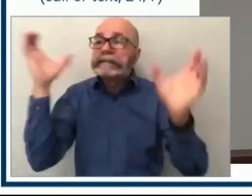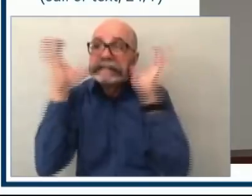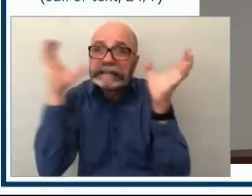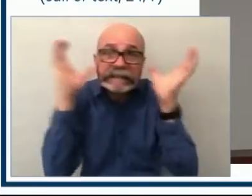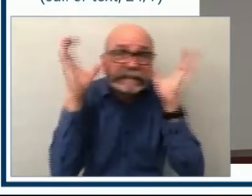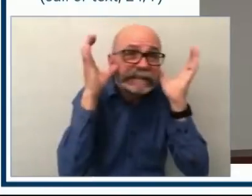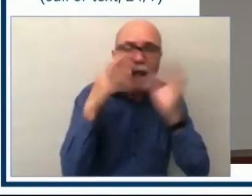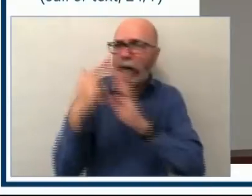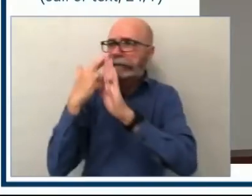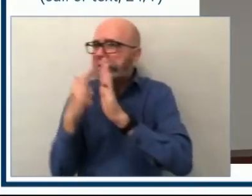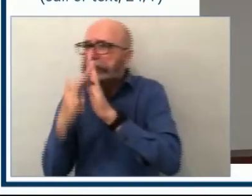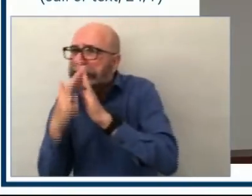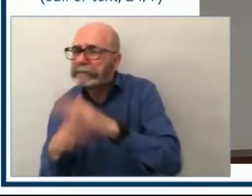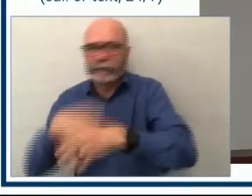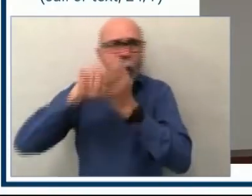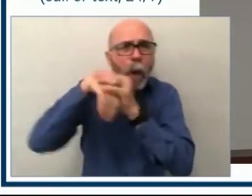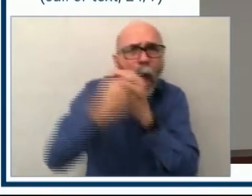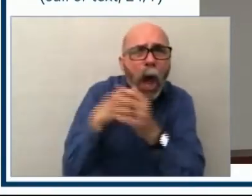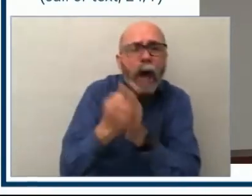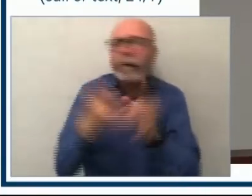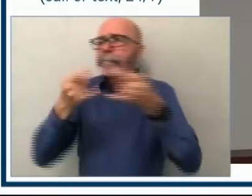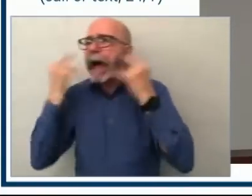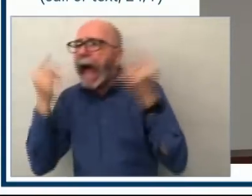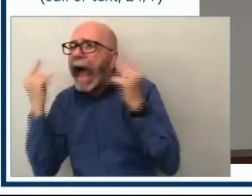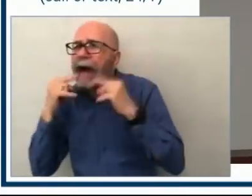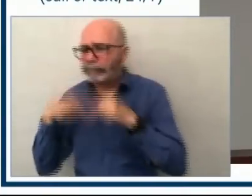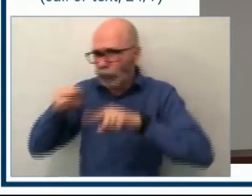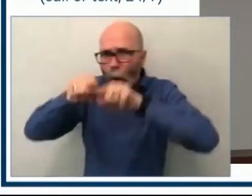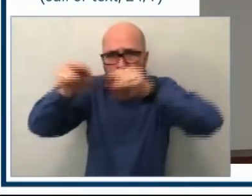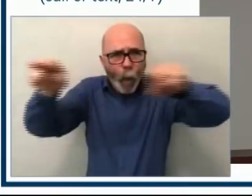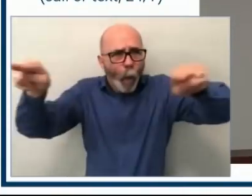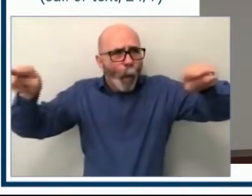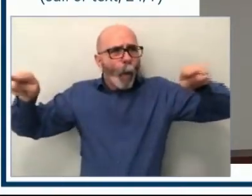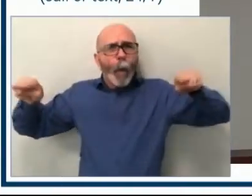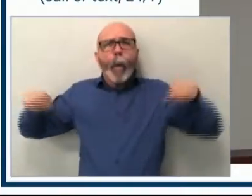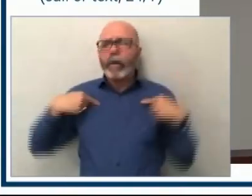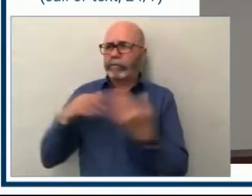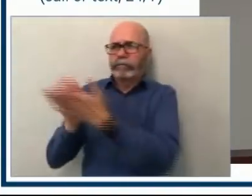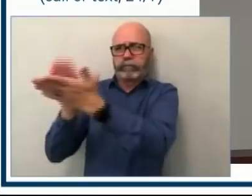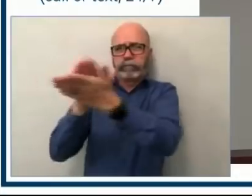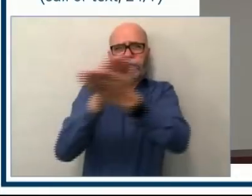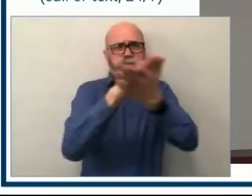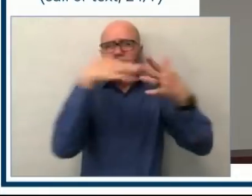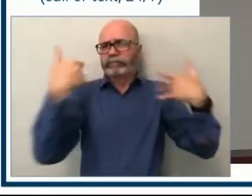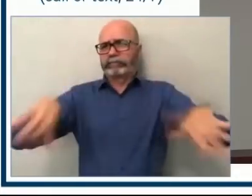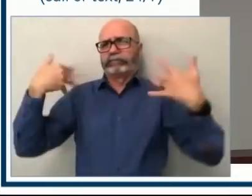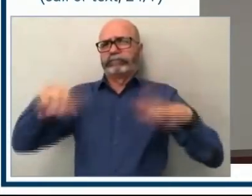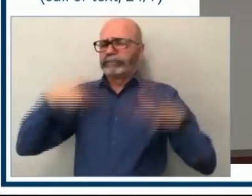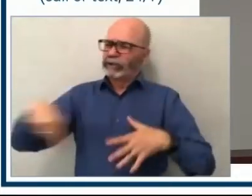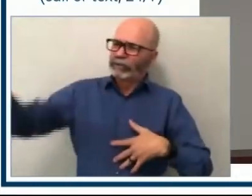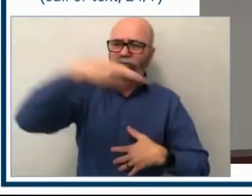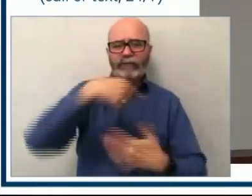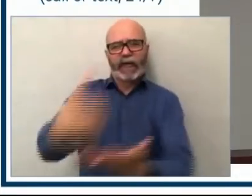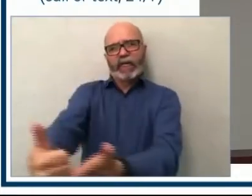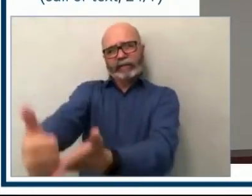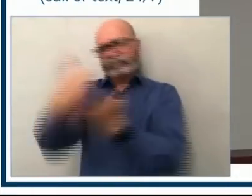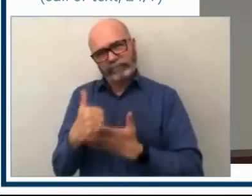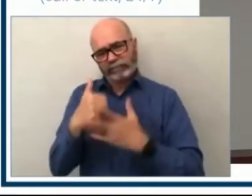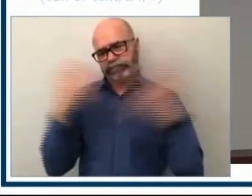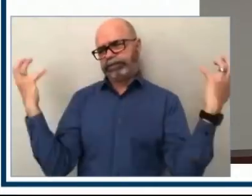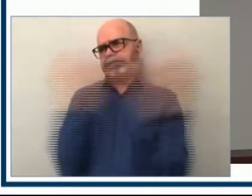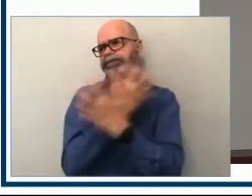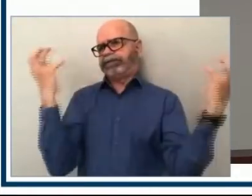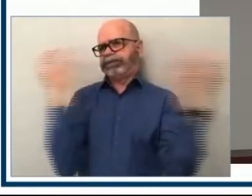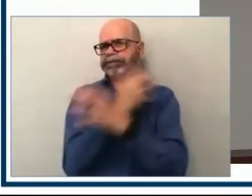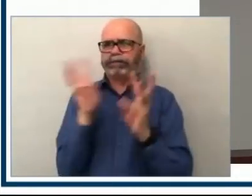your mask, or even getting an asymptomatic test, you are making a difference. You are preventing the spread of